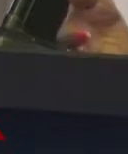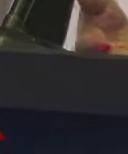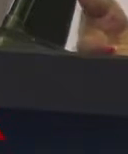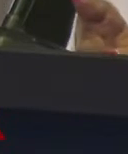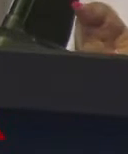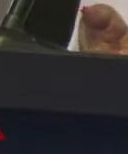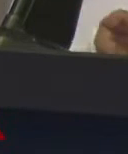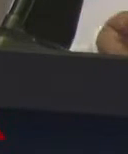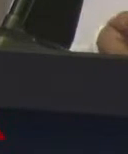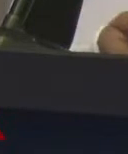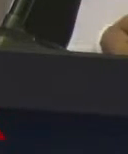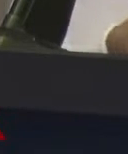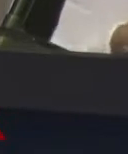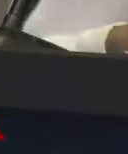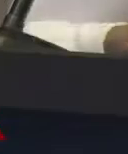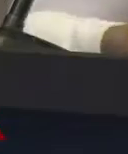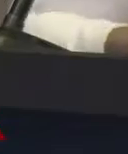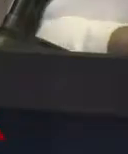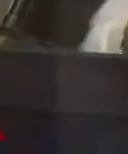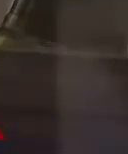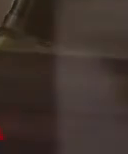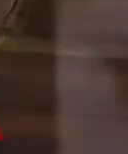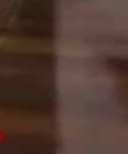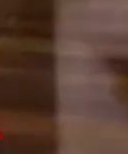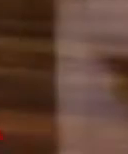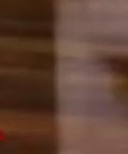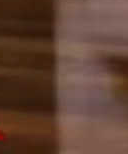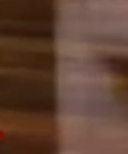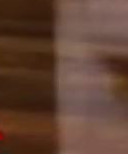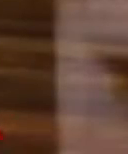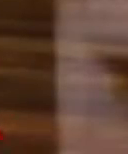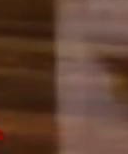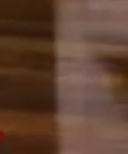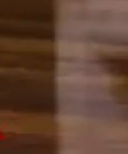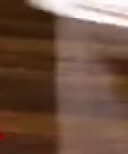this platform and thank you very much for your time.